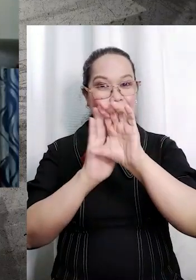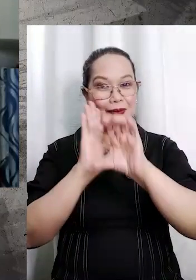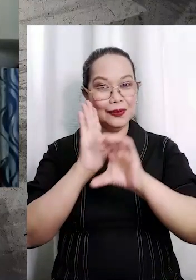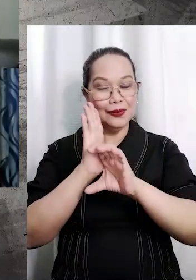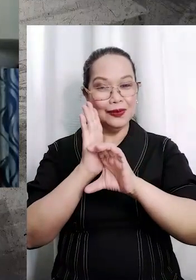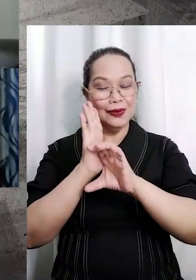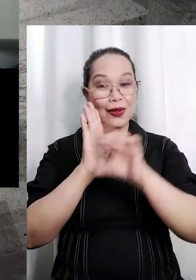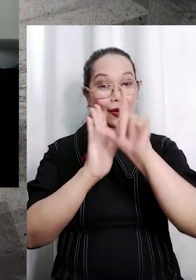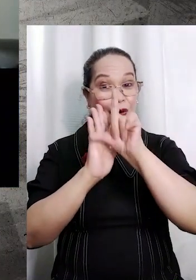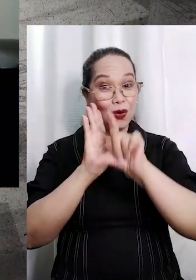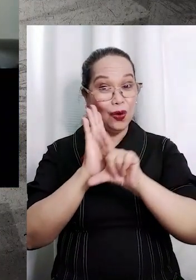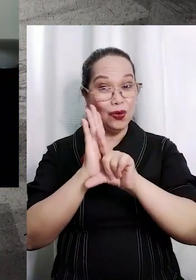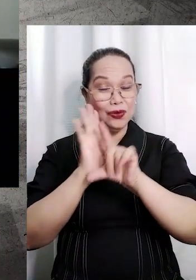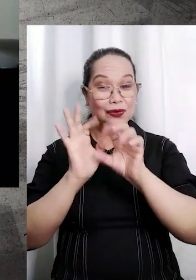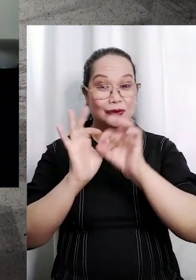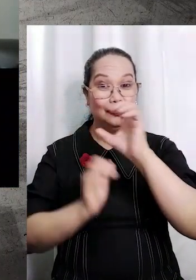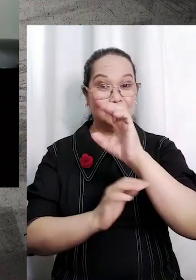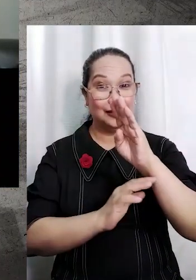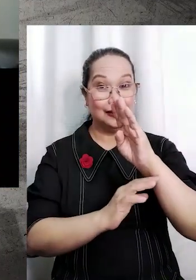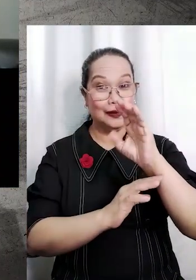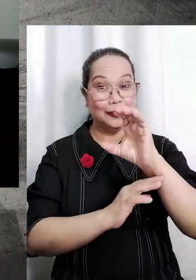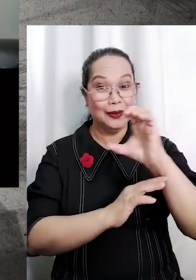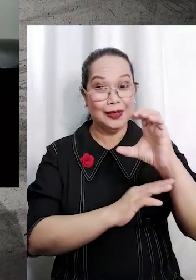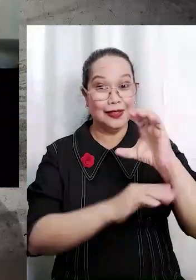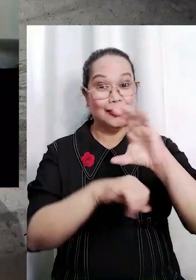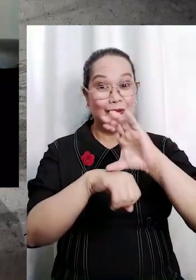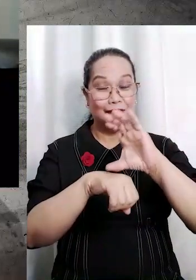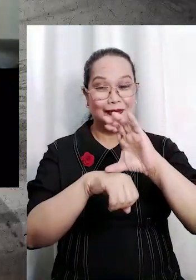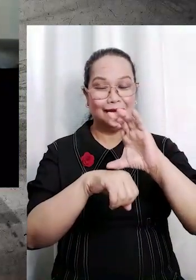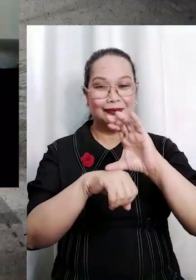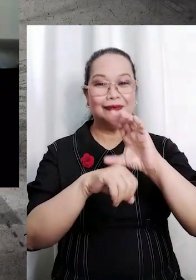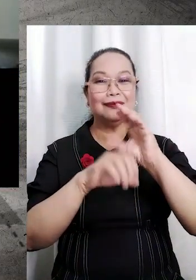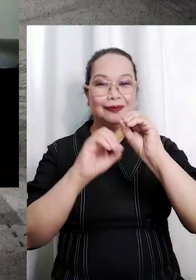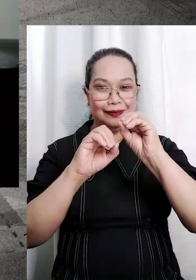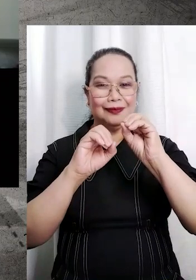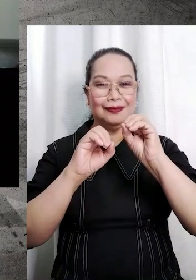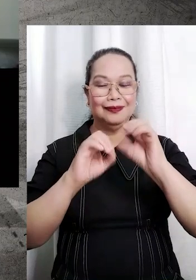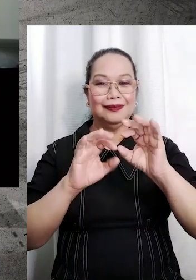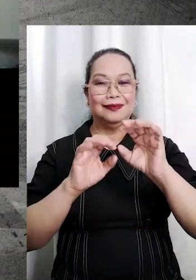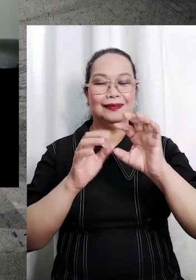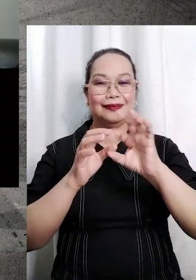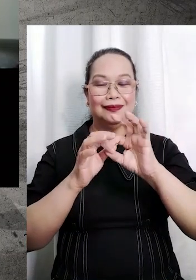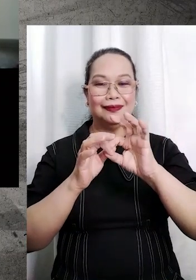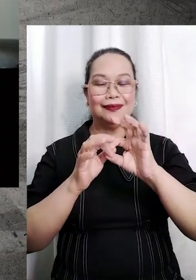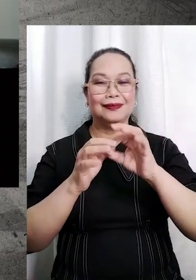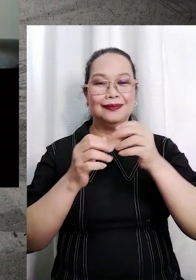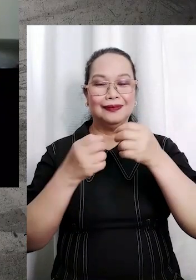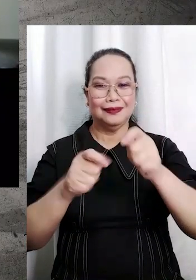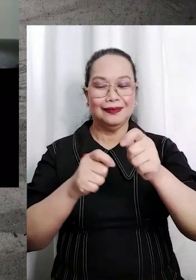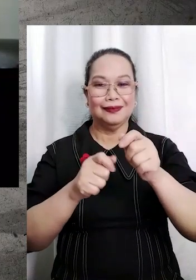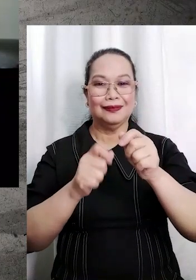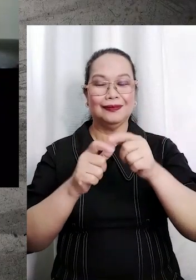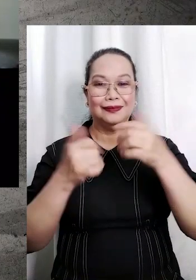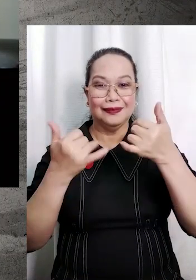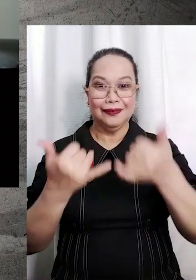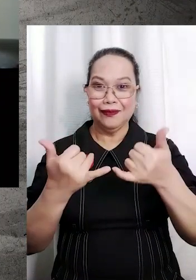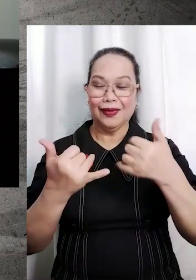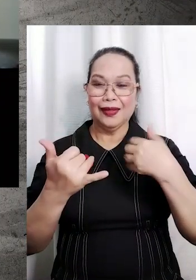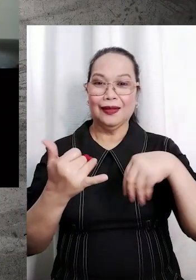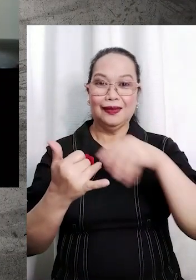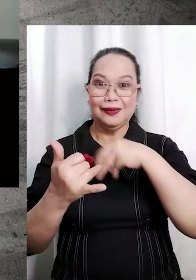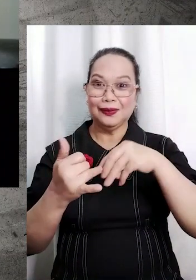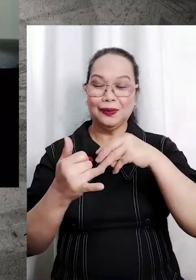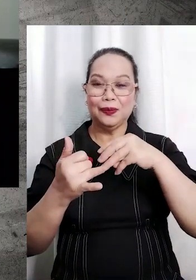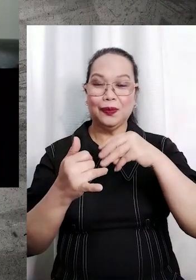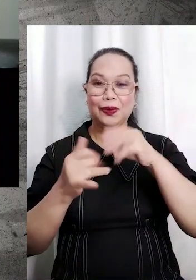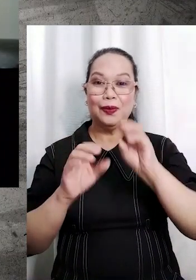sa Constitution and Bylaws ng CCBC at gayon din po sa mga katuruan ng Bangtipan.